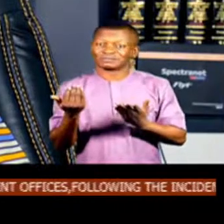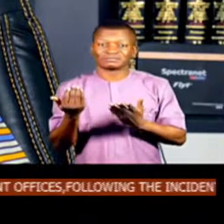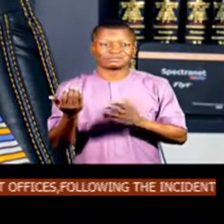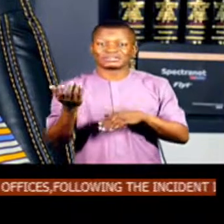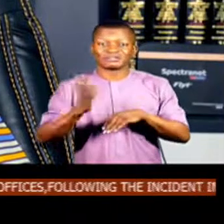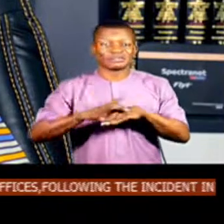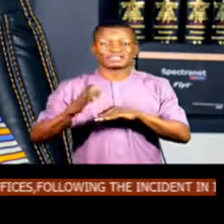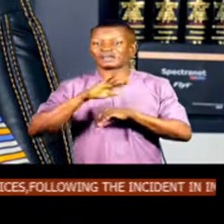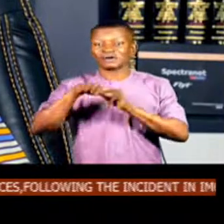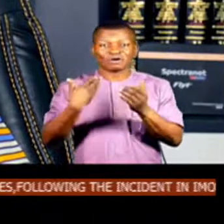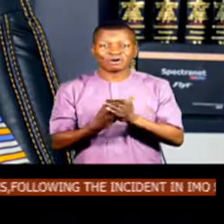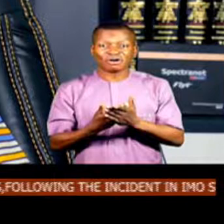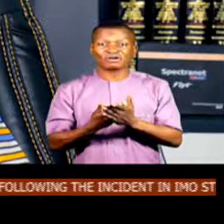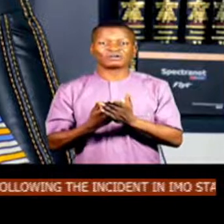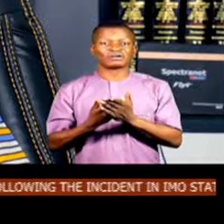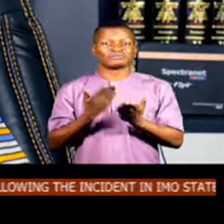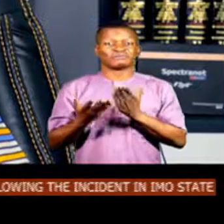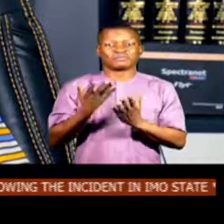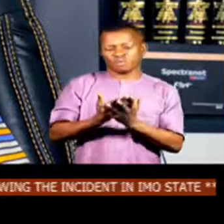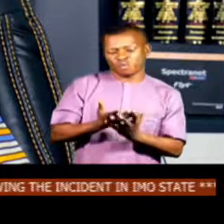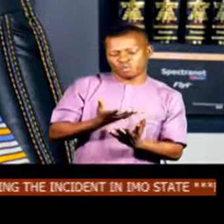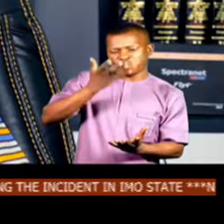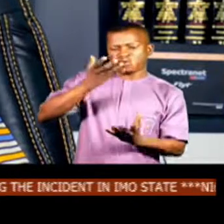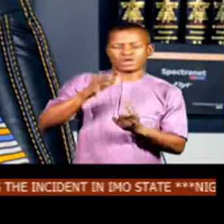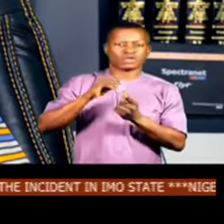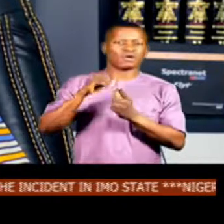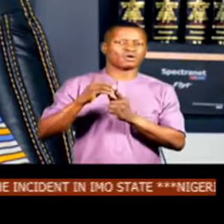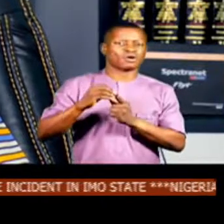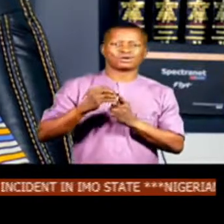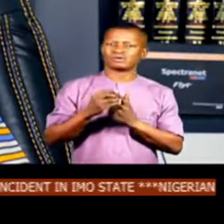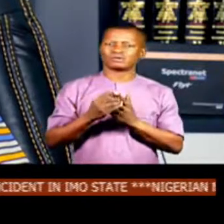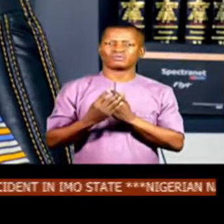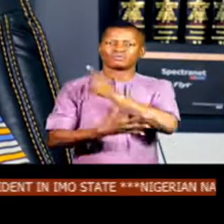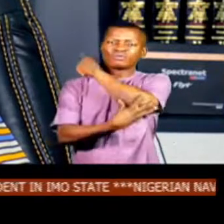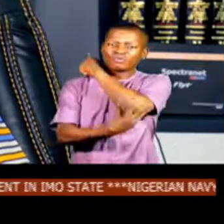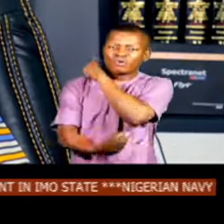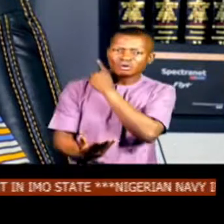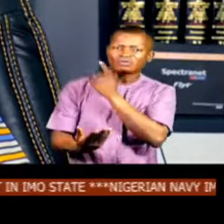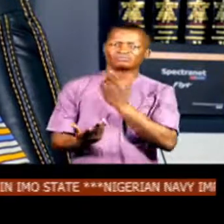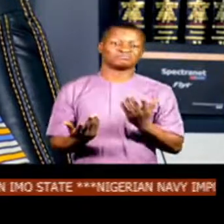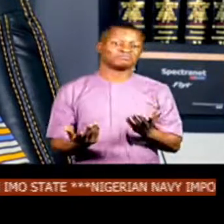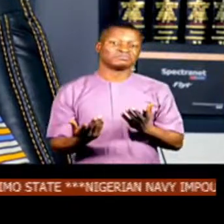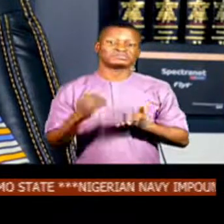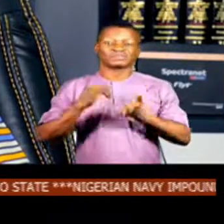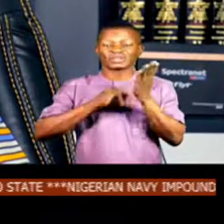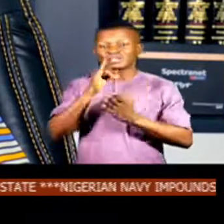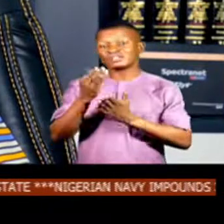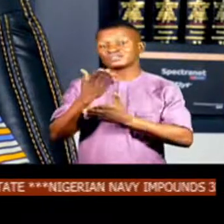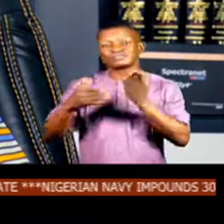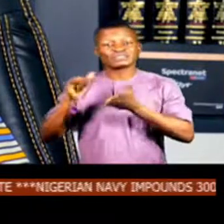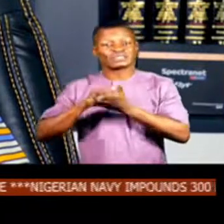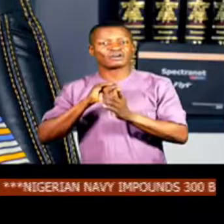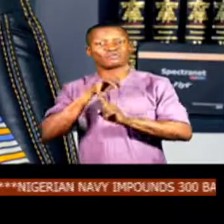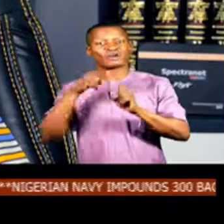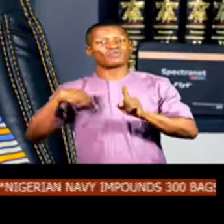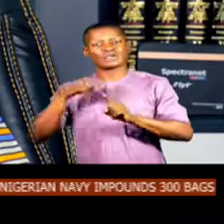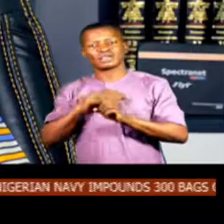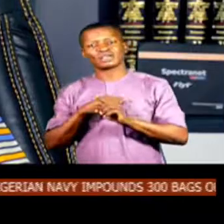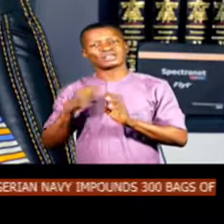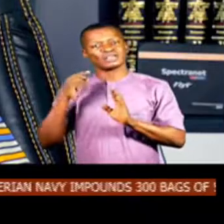It happens to bourgeois, it happens to middle class, it happens to the lower class. And it is something that, when we look